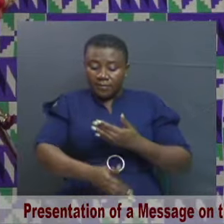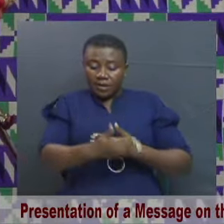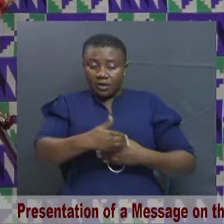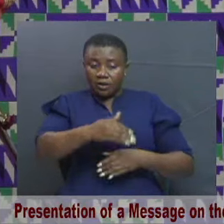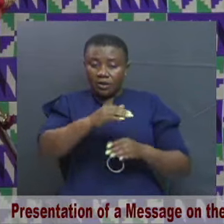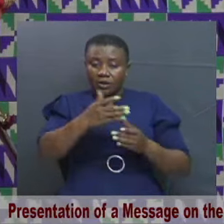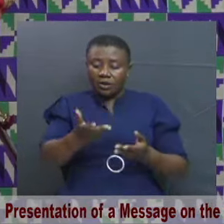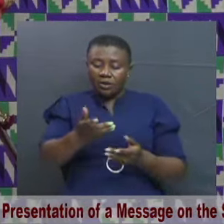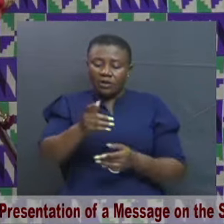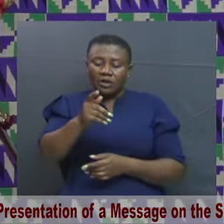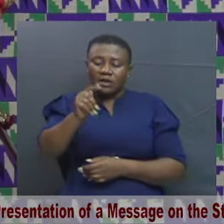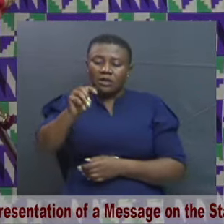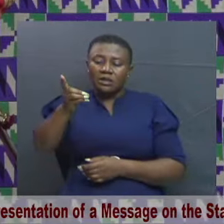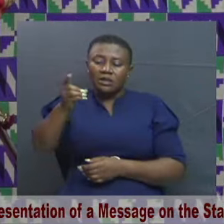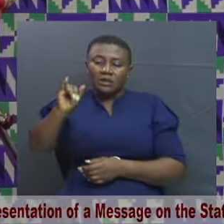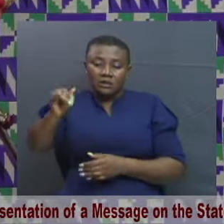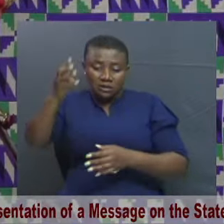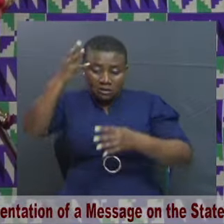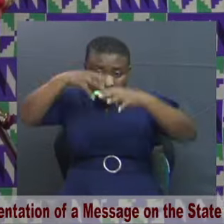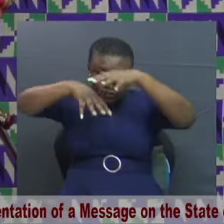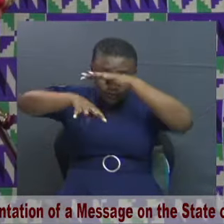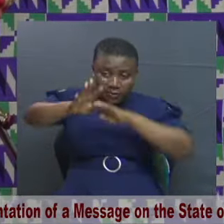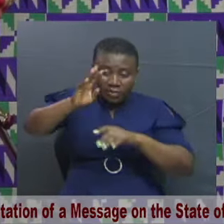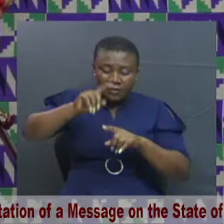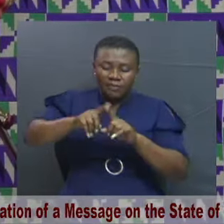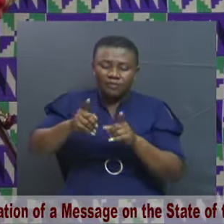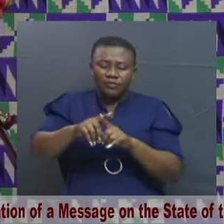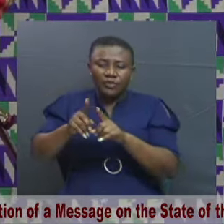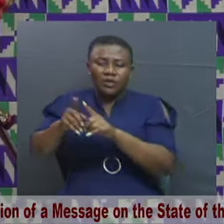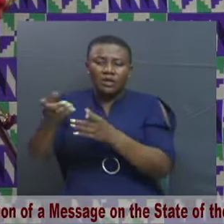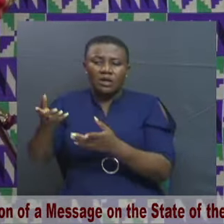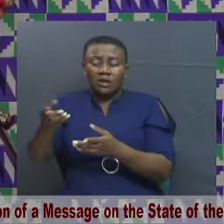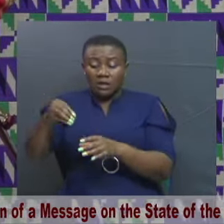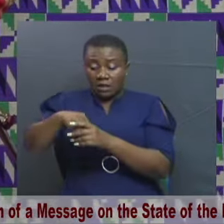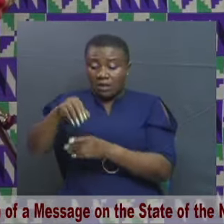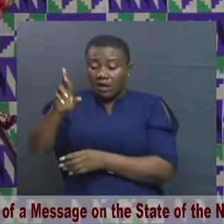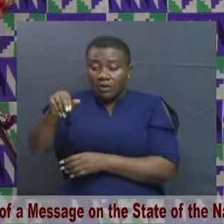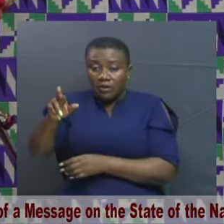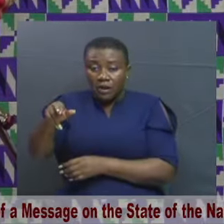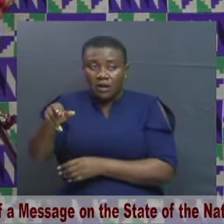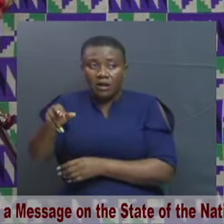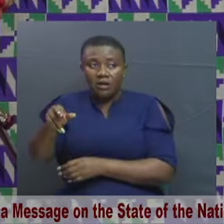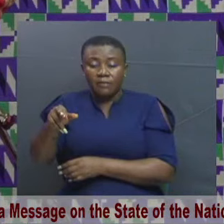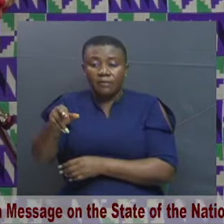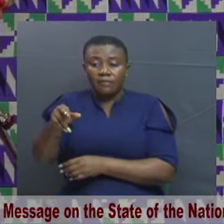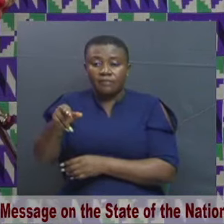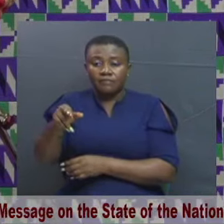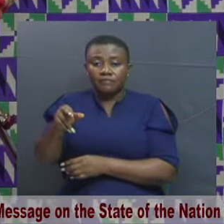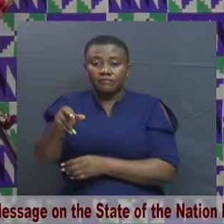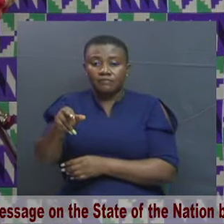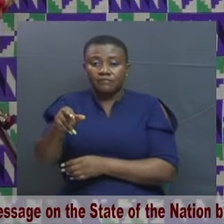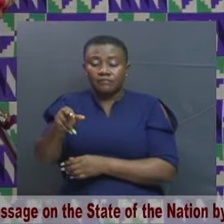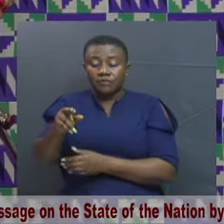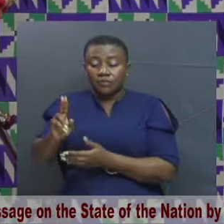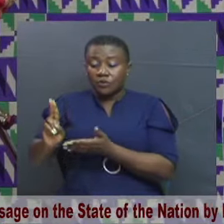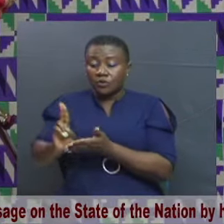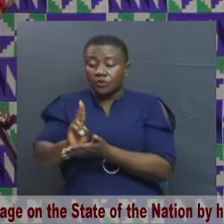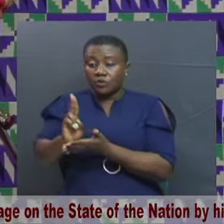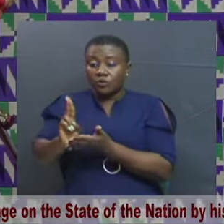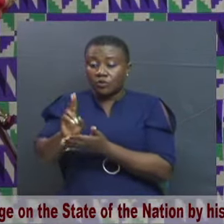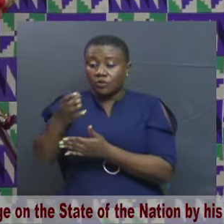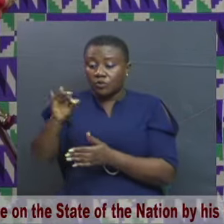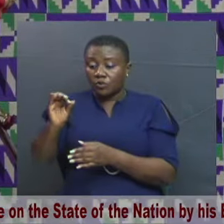The takar Interchange the BET be Lam to Interchange in Acra the University of